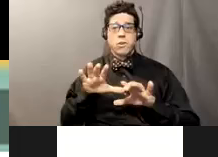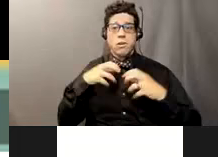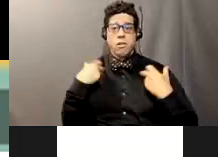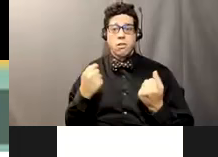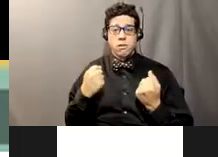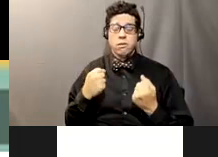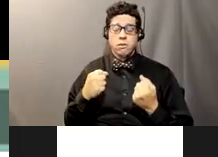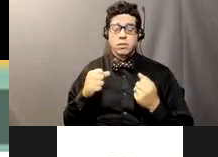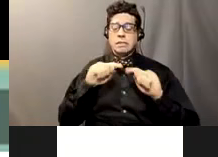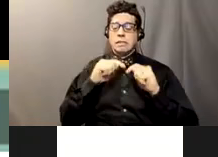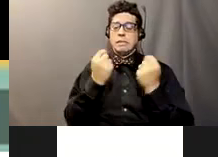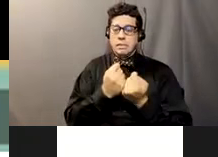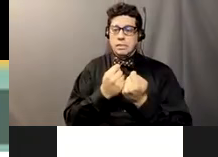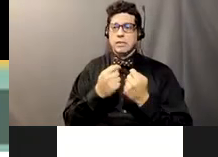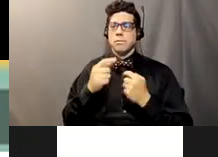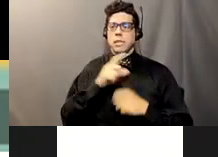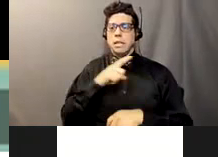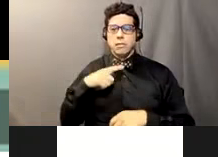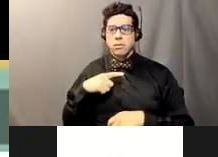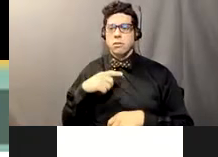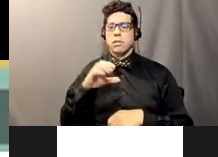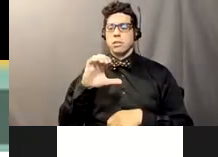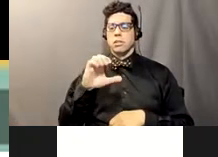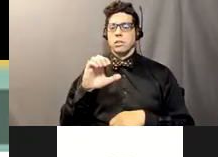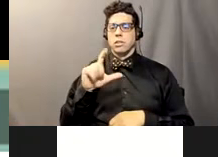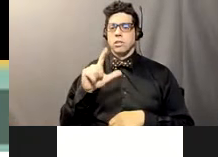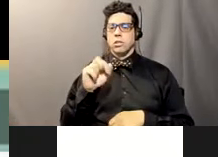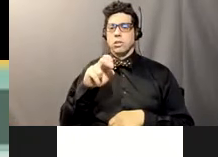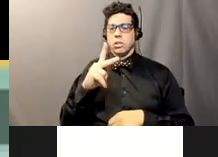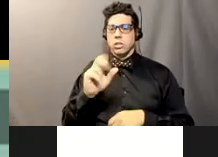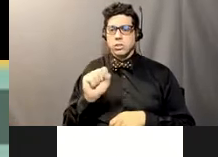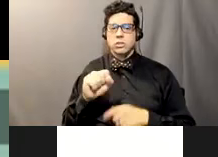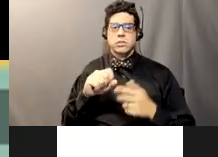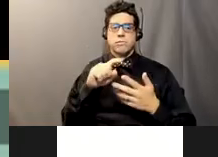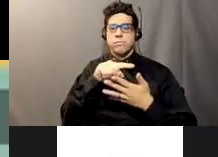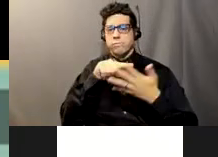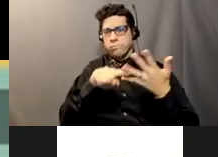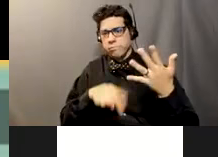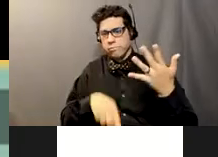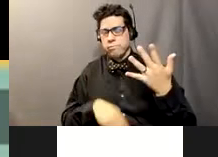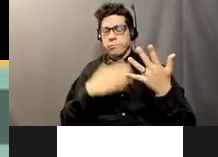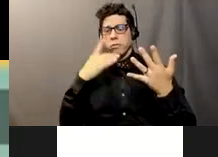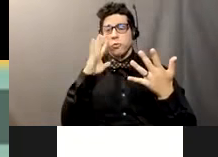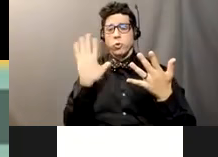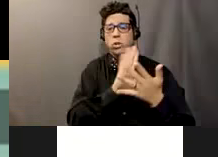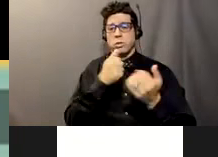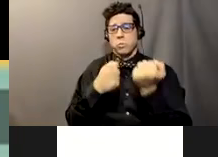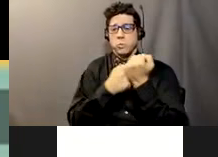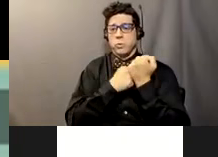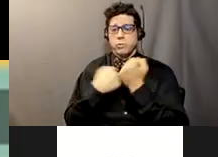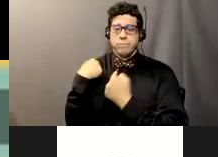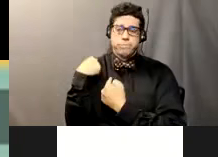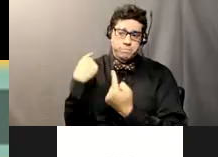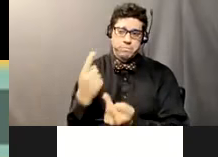team as of the liaisons, the clerical support. Thank you for your time and your support this past year. We are going to be providing all